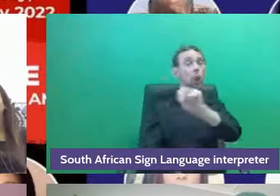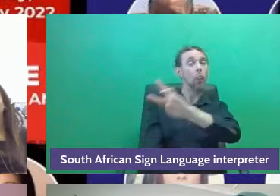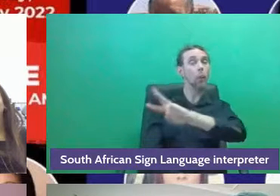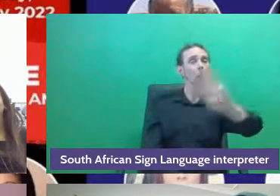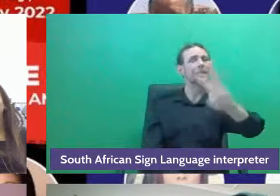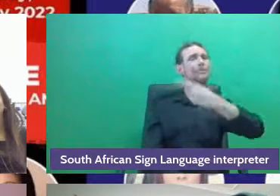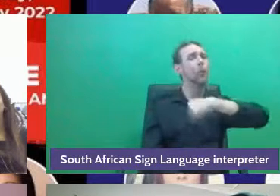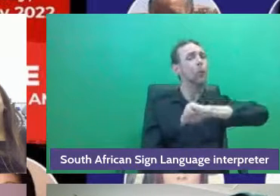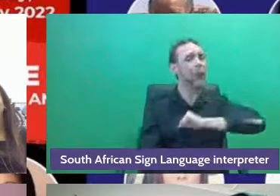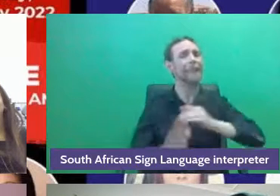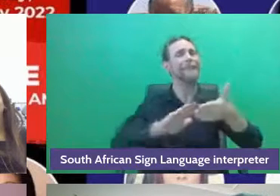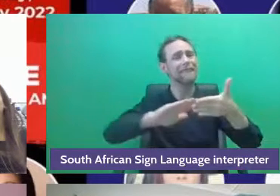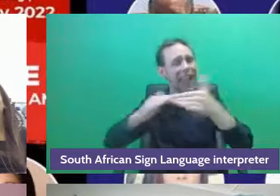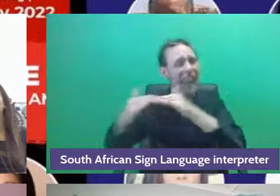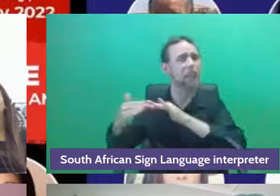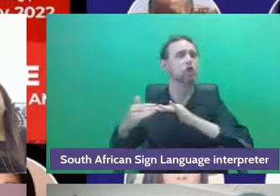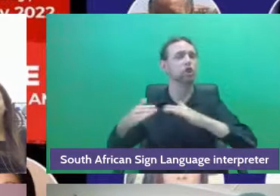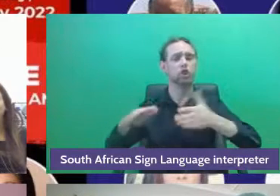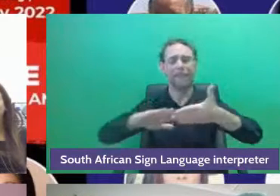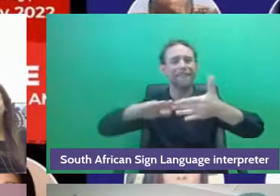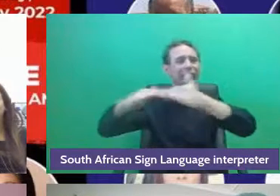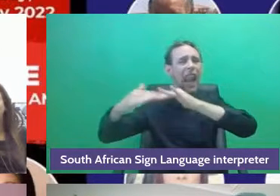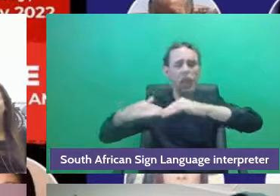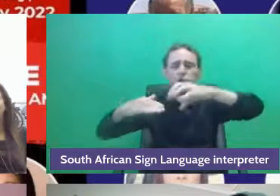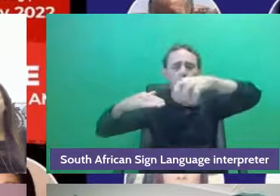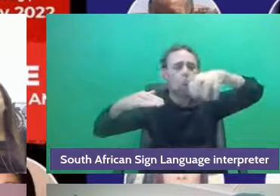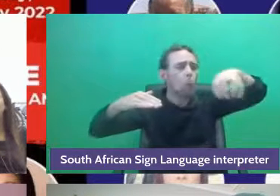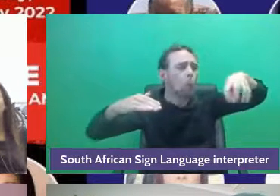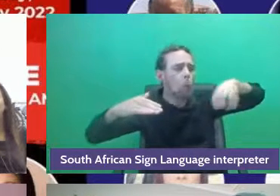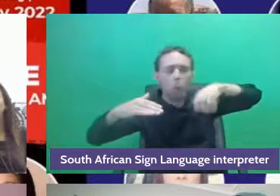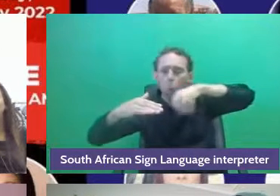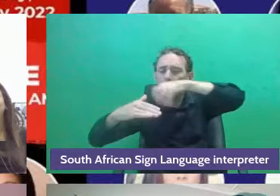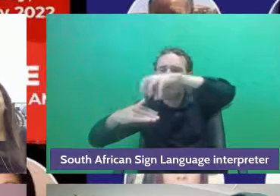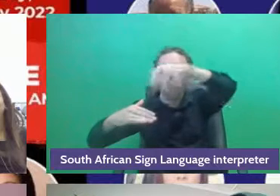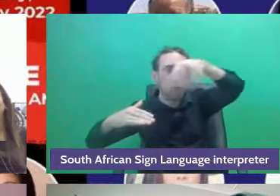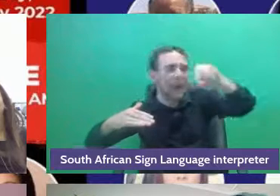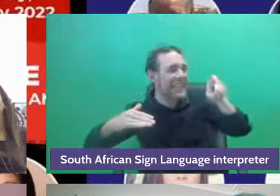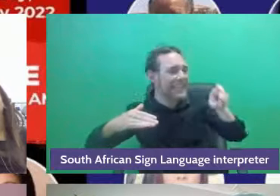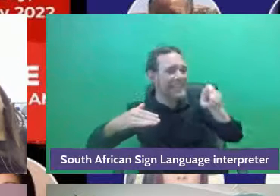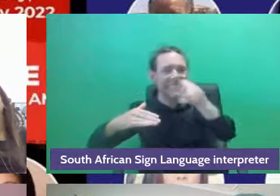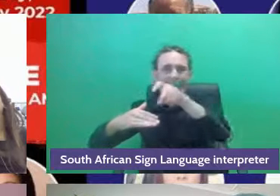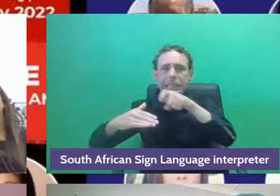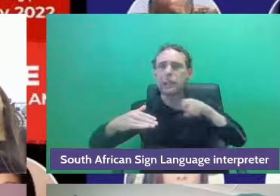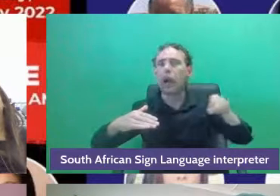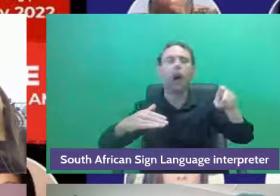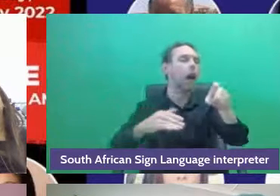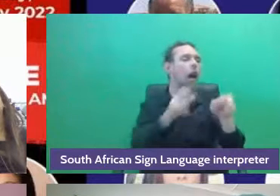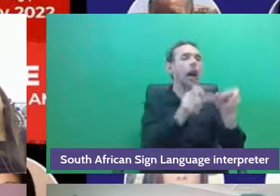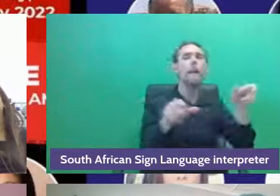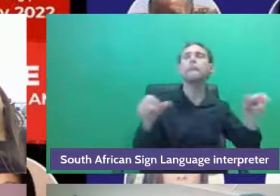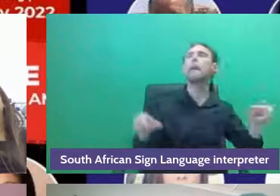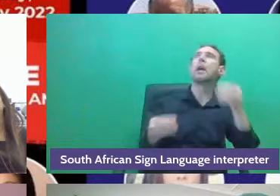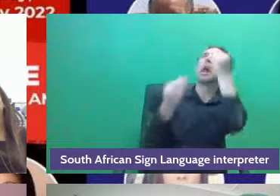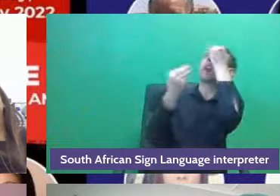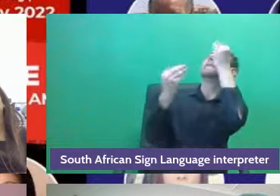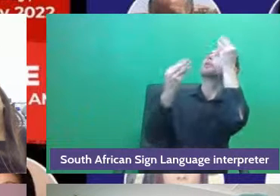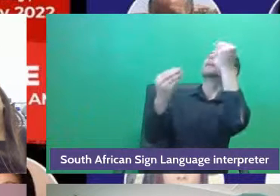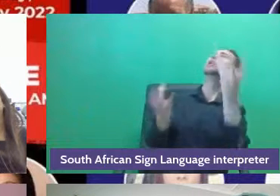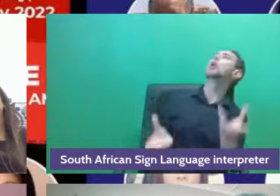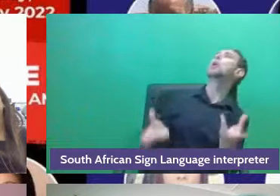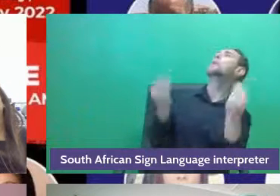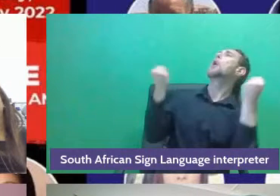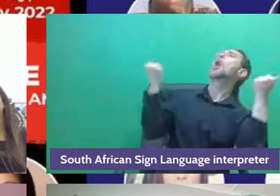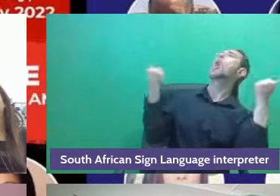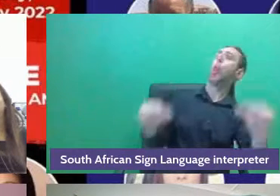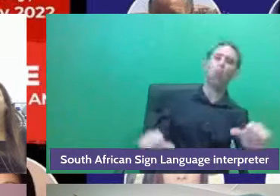say we've got a lot of villages where they still are deprived a bit of information. So I would like, if possibly,